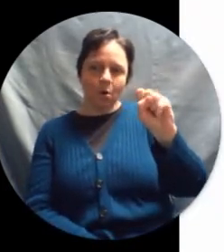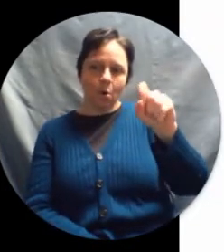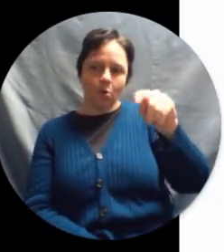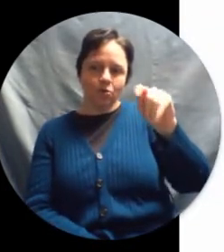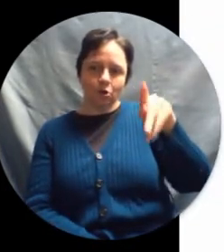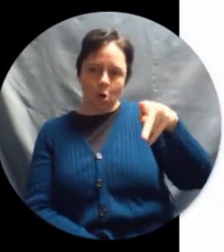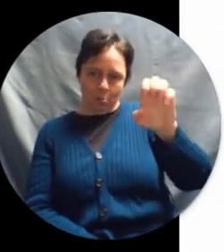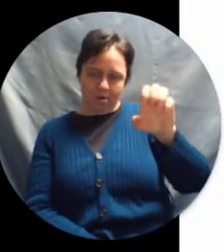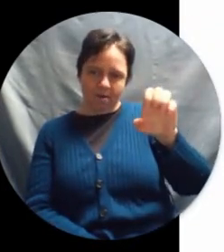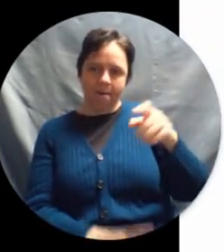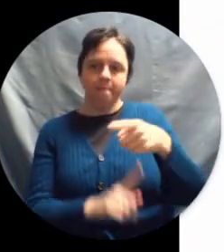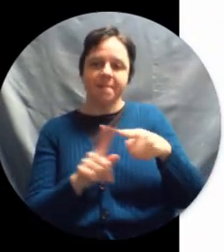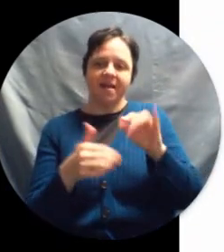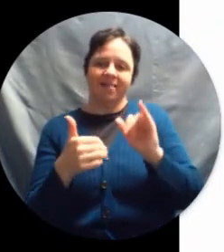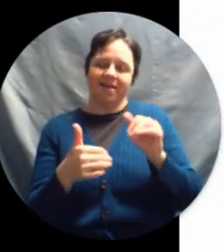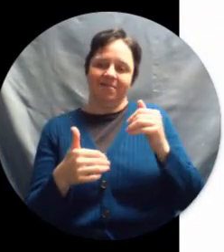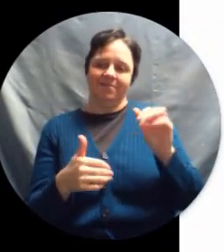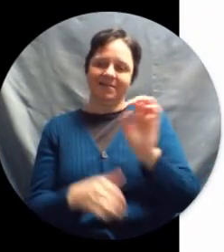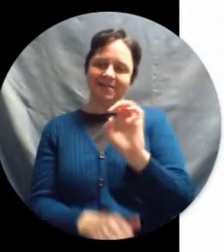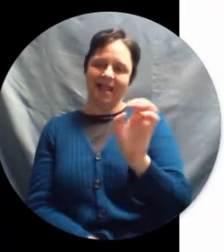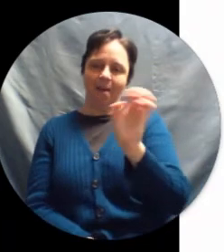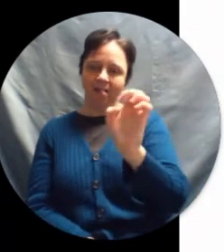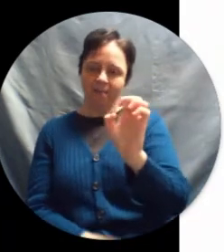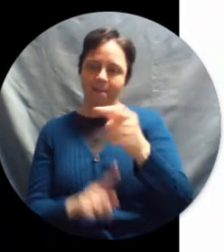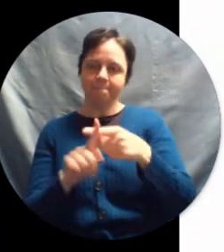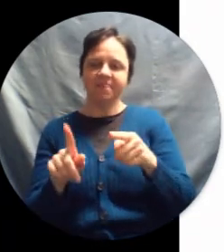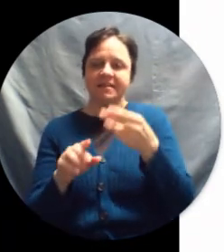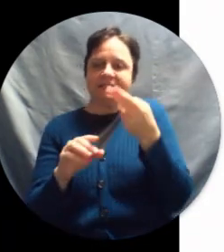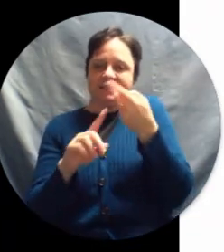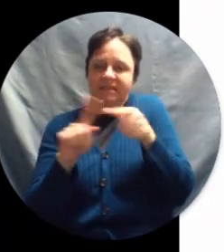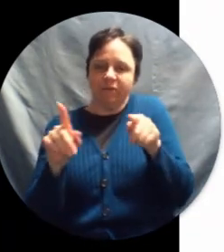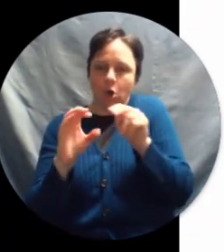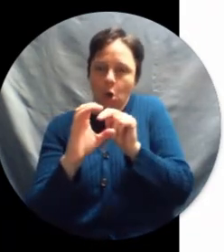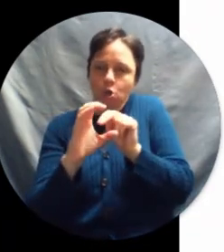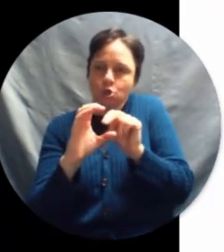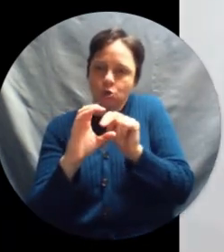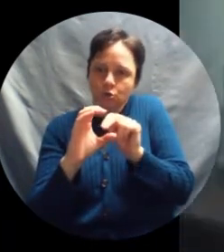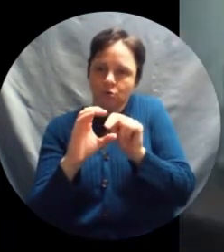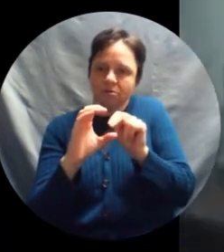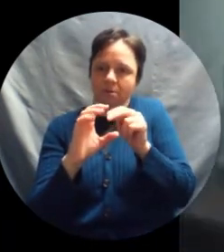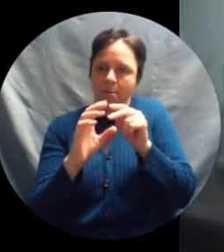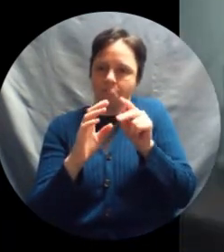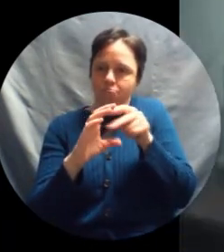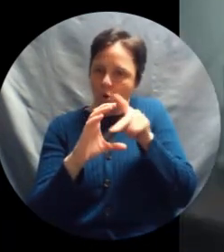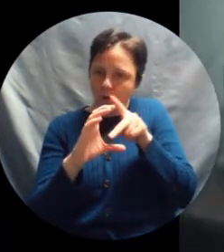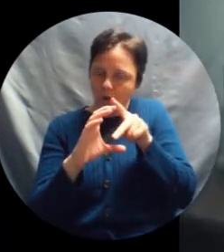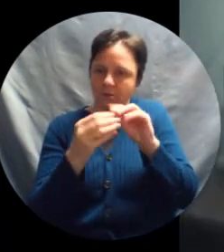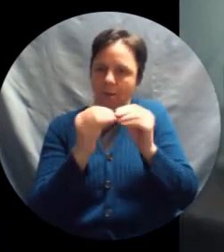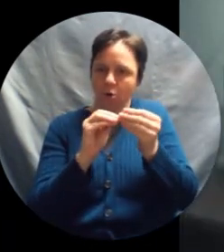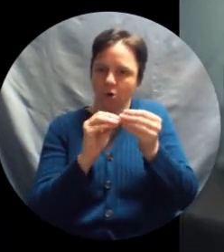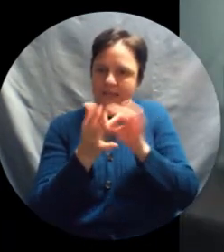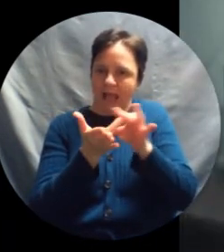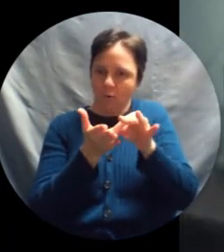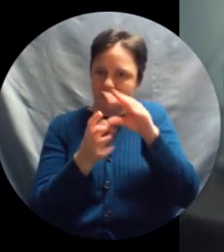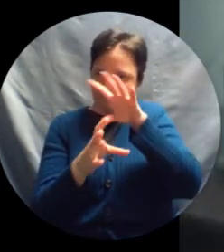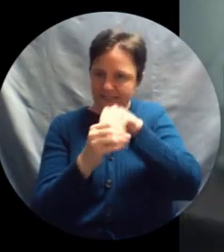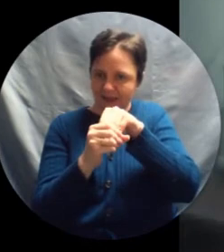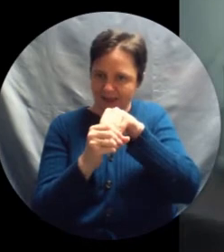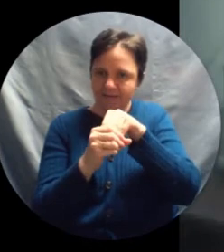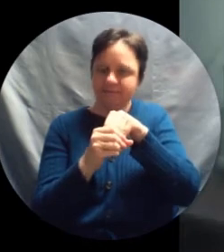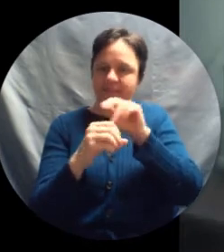that have a different number of neutrons in their nucleus. And so because of that, they have slightly different properties. So for example, you can